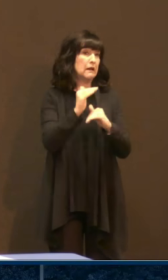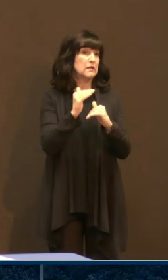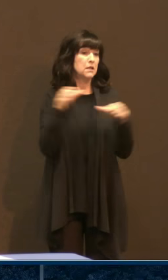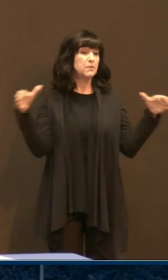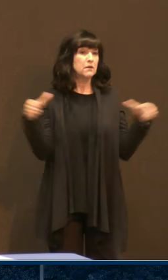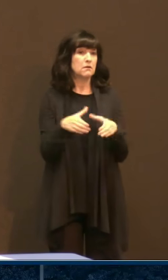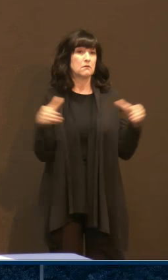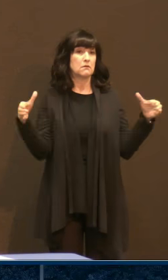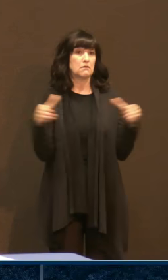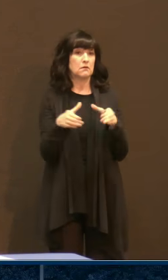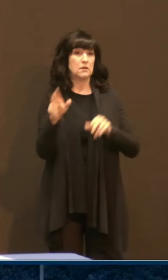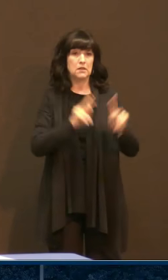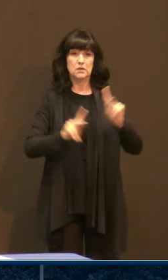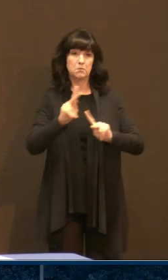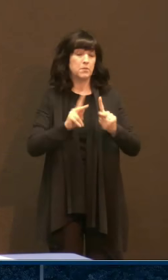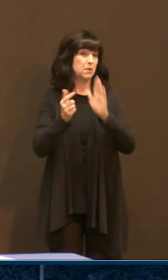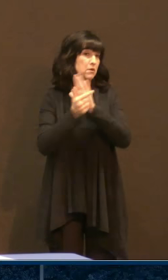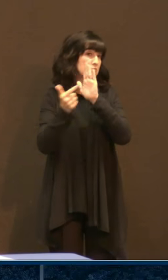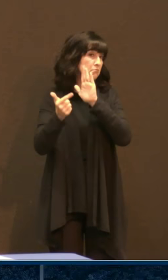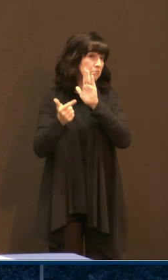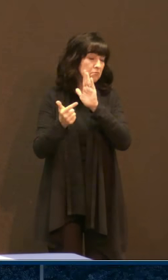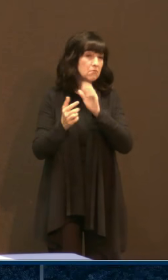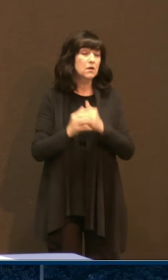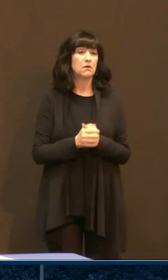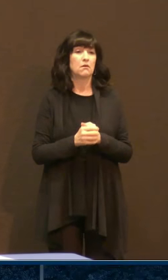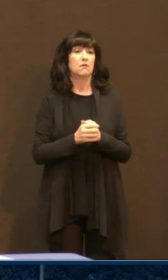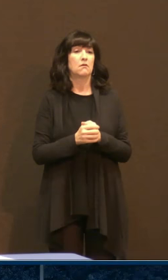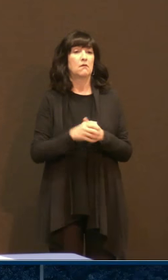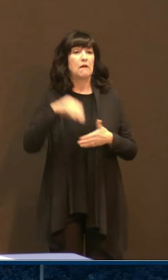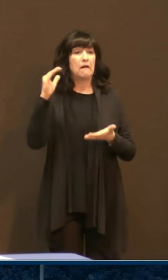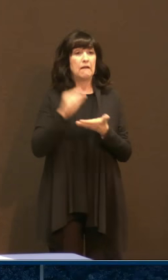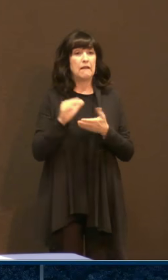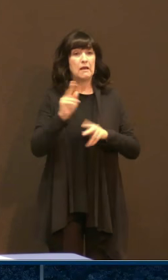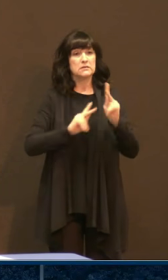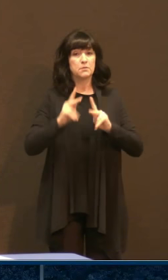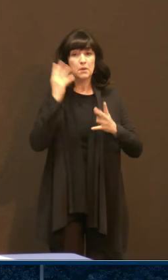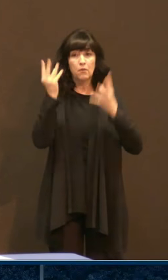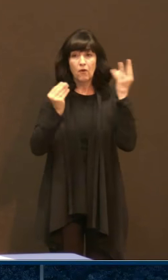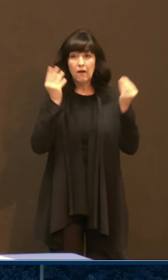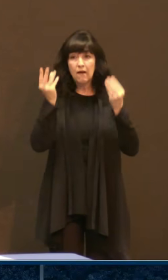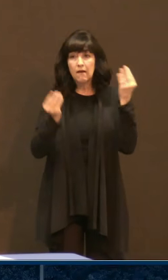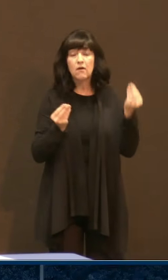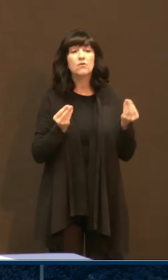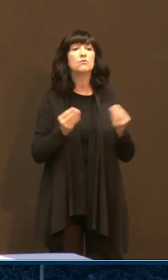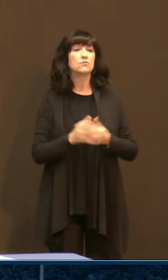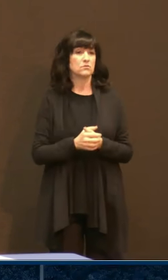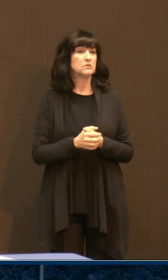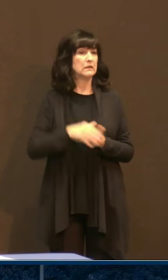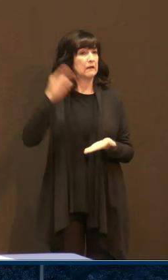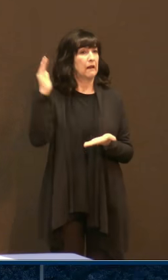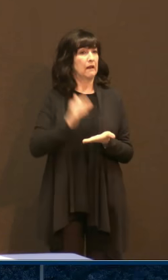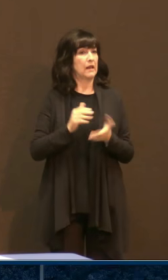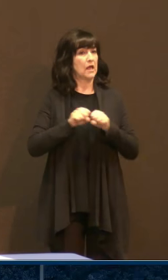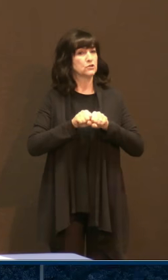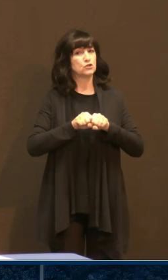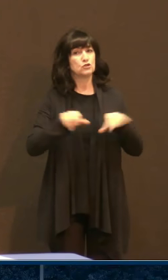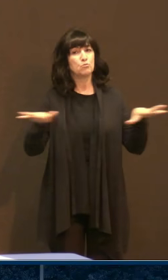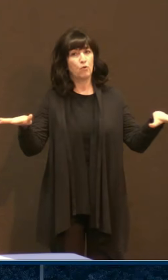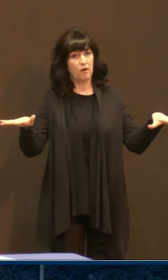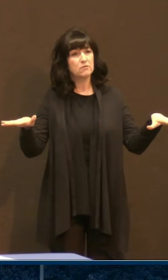to flattening the curve, reducing the spread. Obviously, we have a very intense